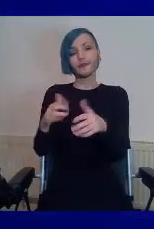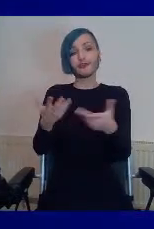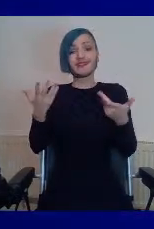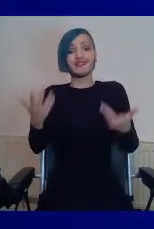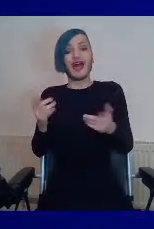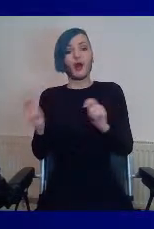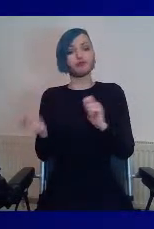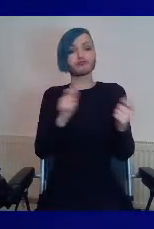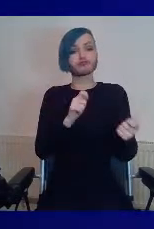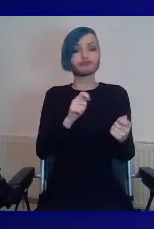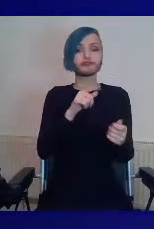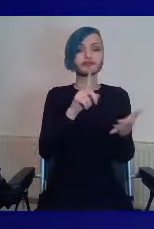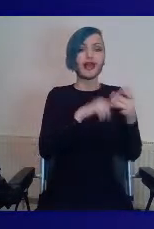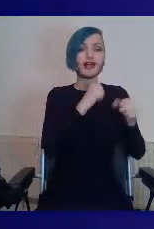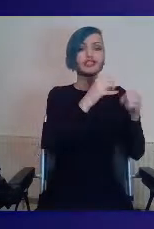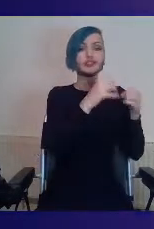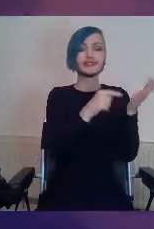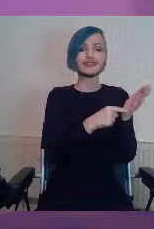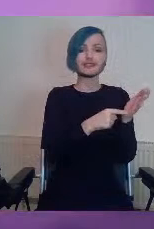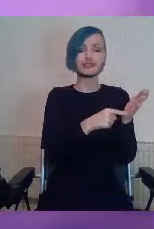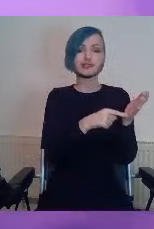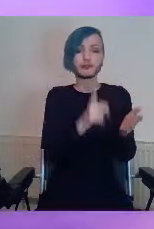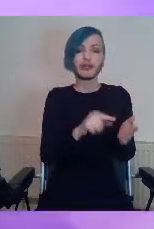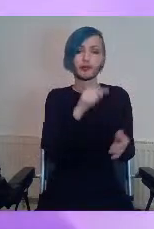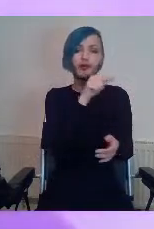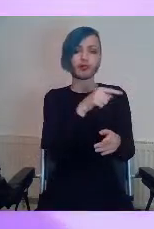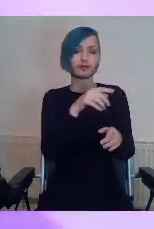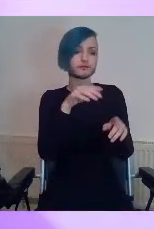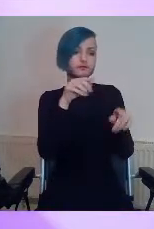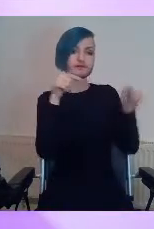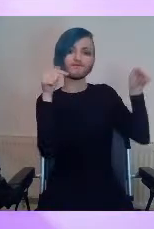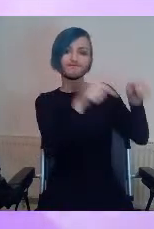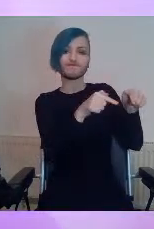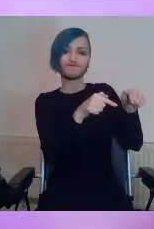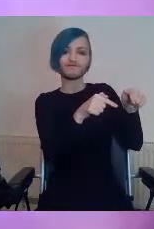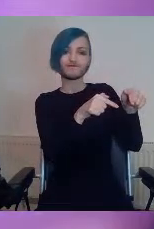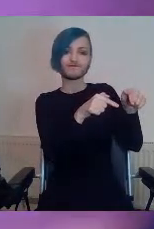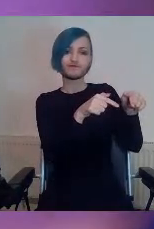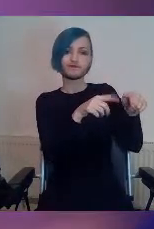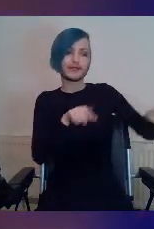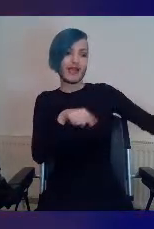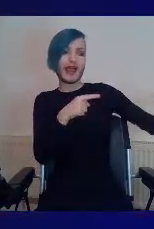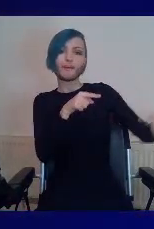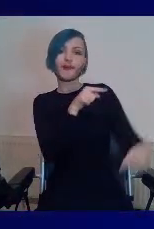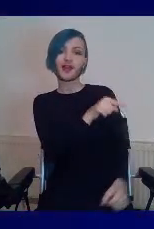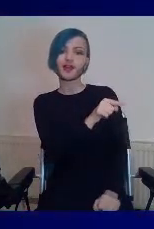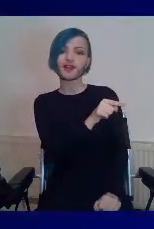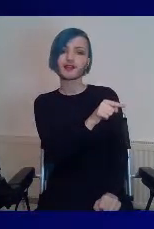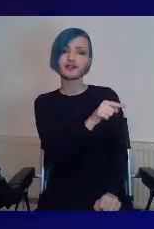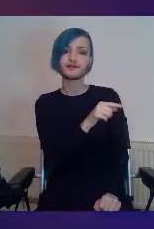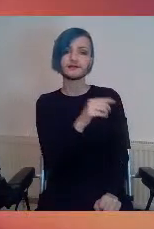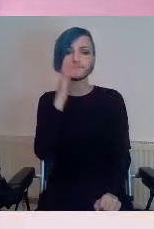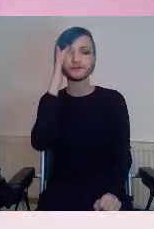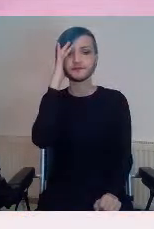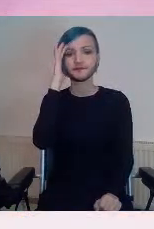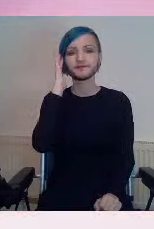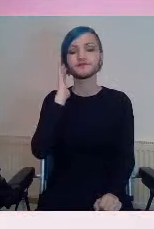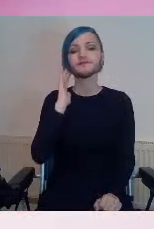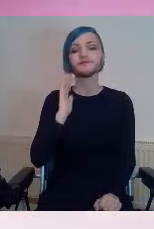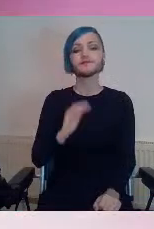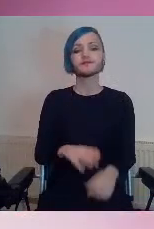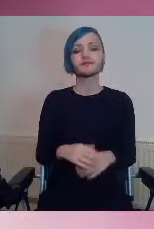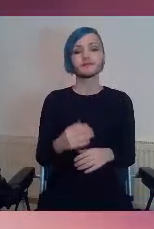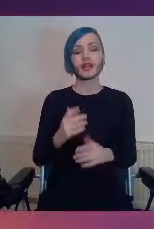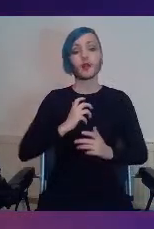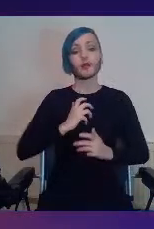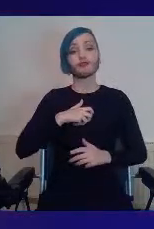enemy this time. And in the midst of this campaign, our current president announced something which is